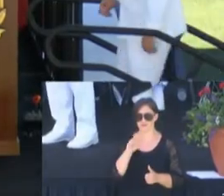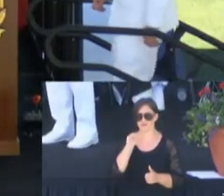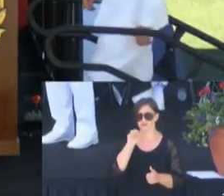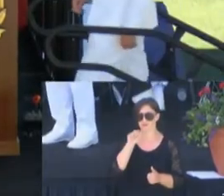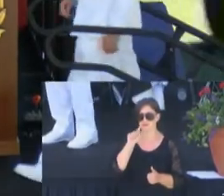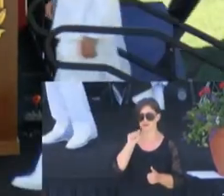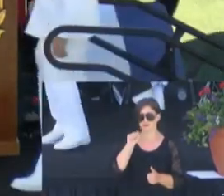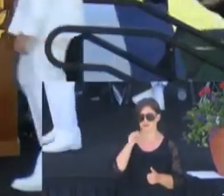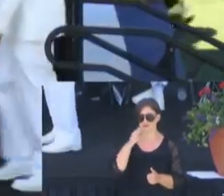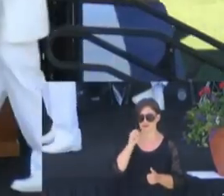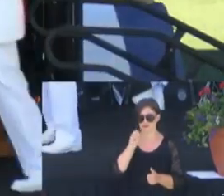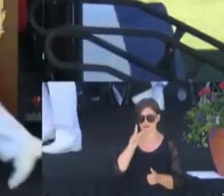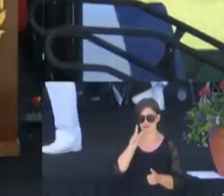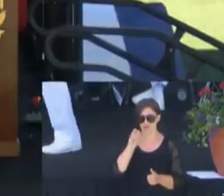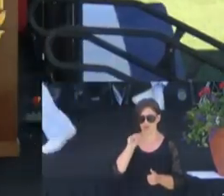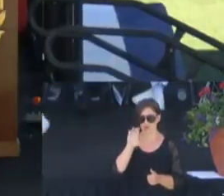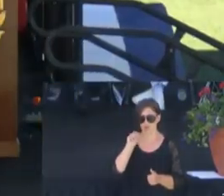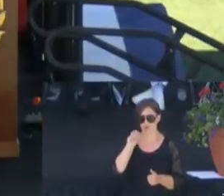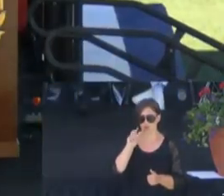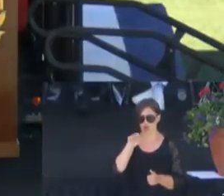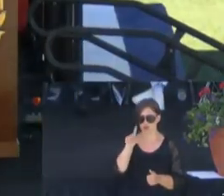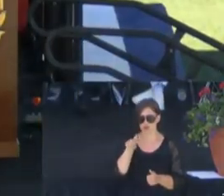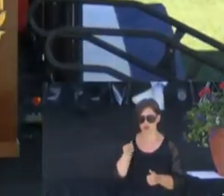Matthew Raymond Schwartz.